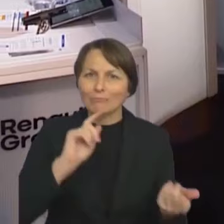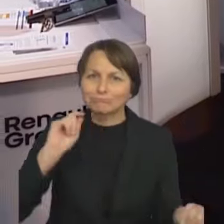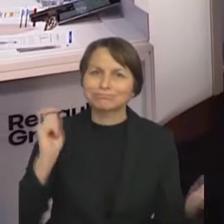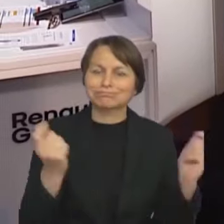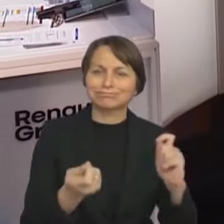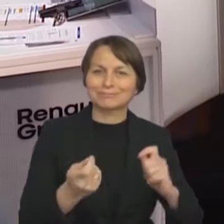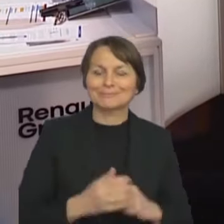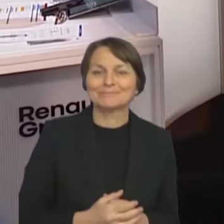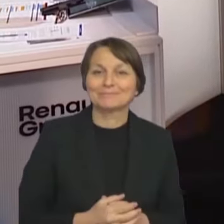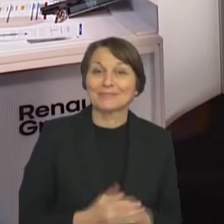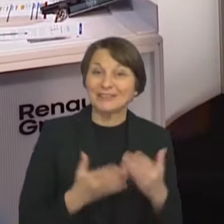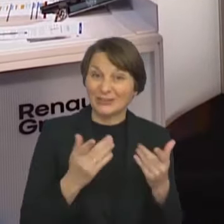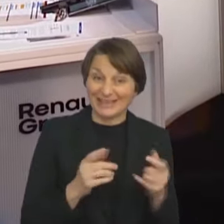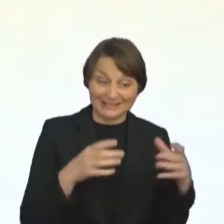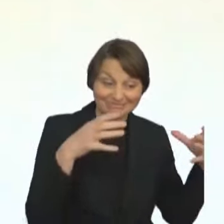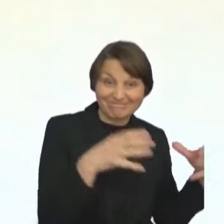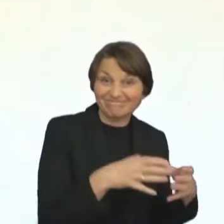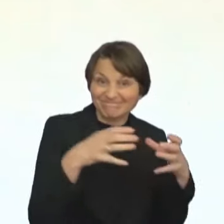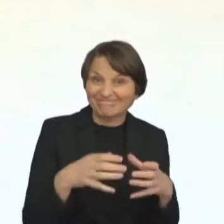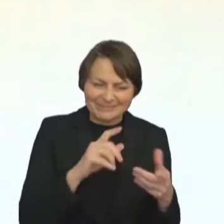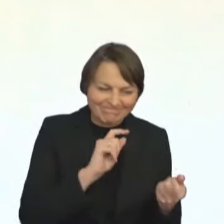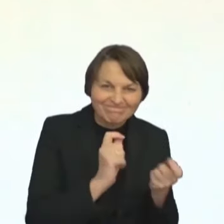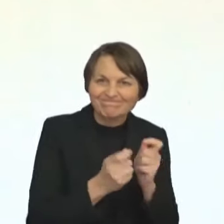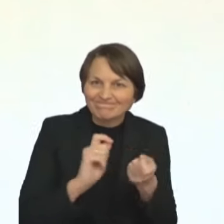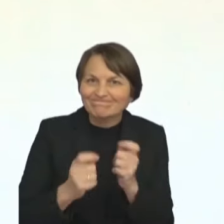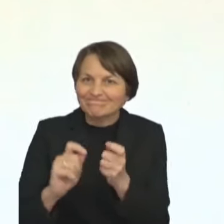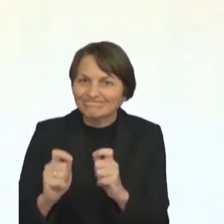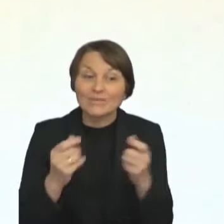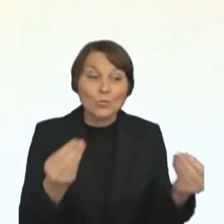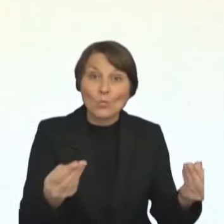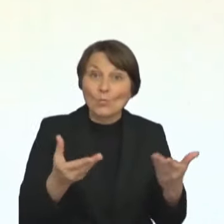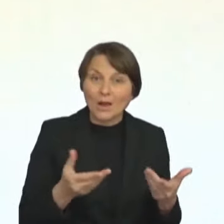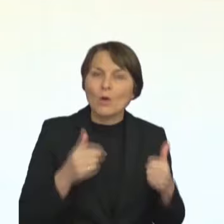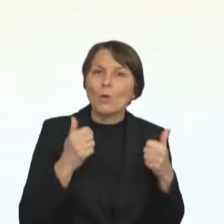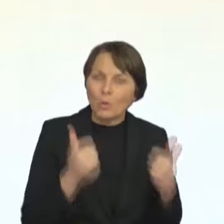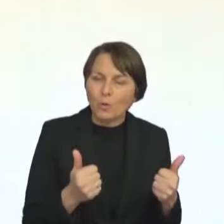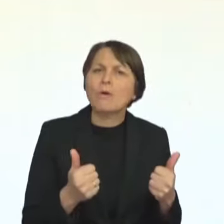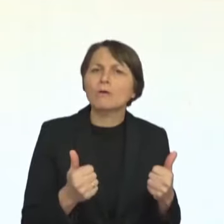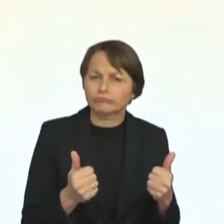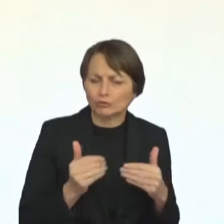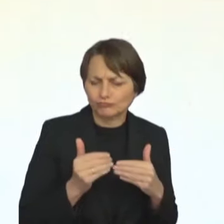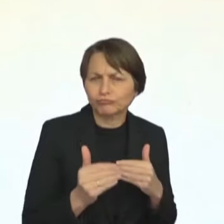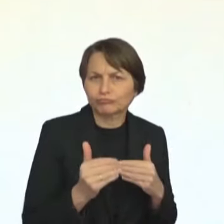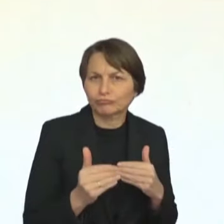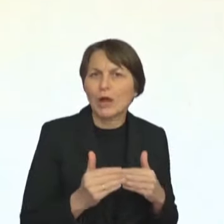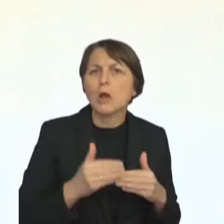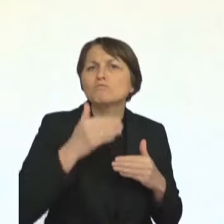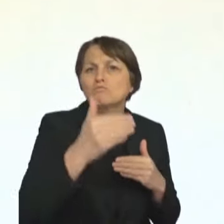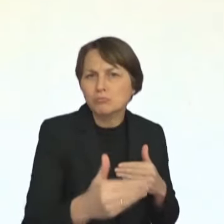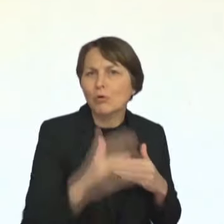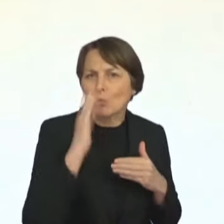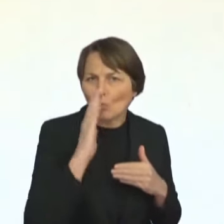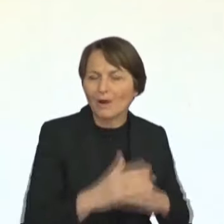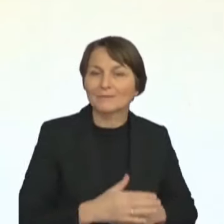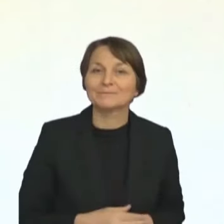of these clusters and hubs are going to bring to us will be concretized in the short term and the medium term. The Mégane E,